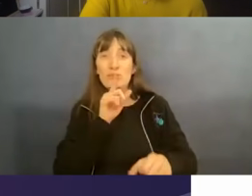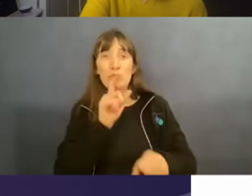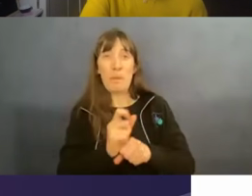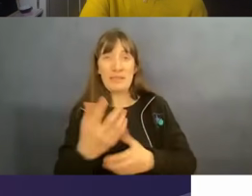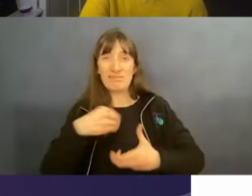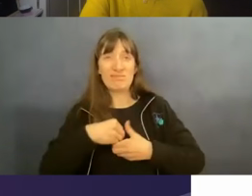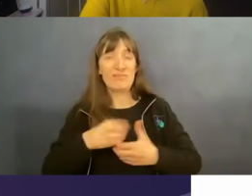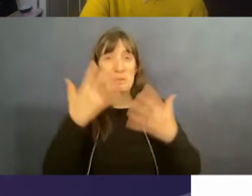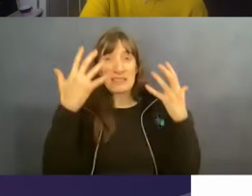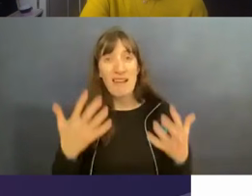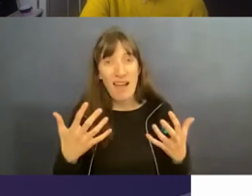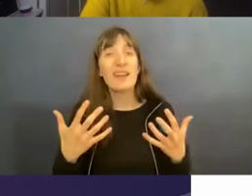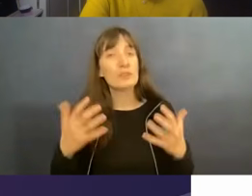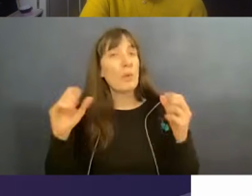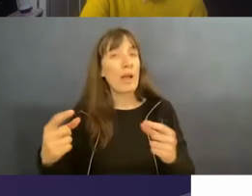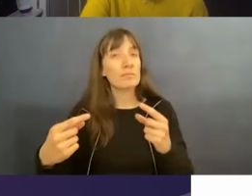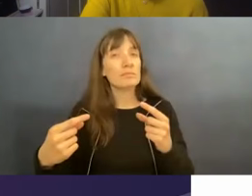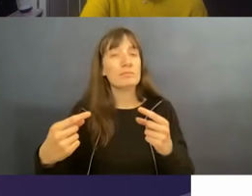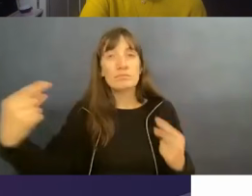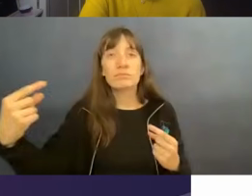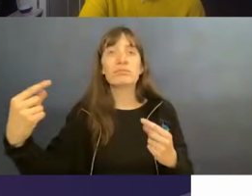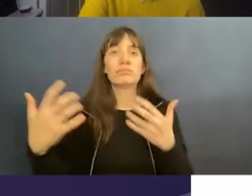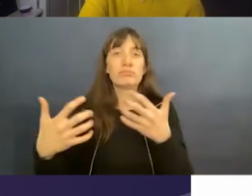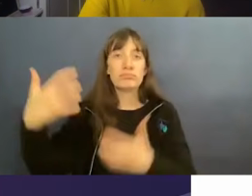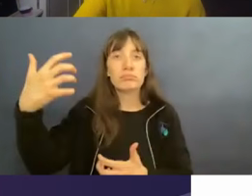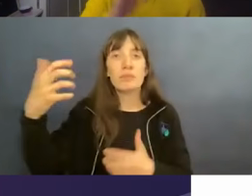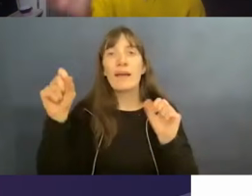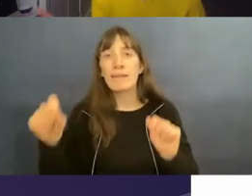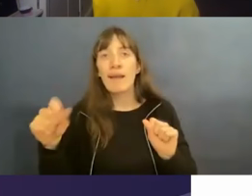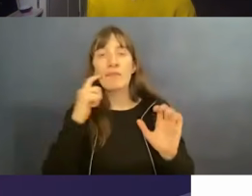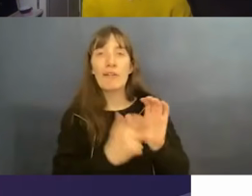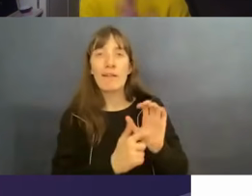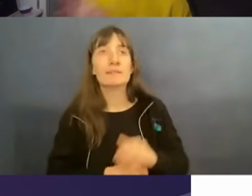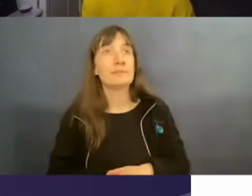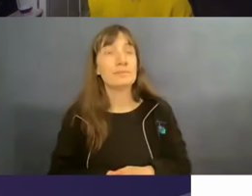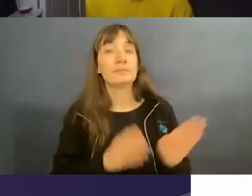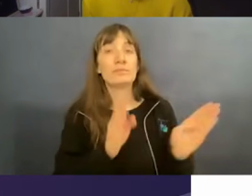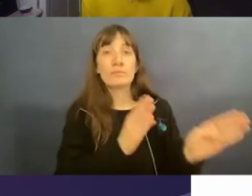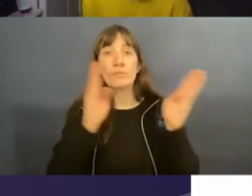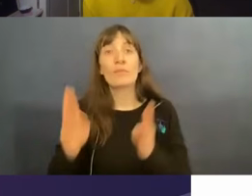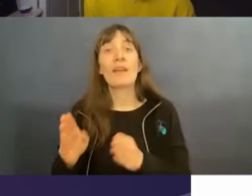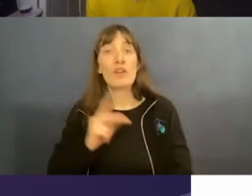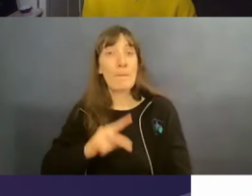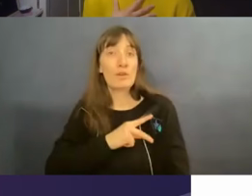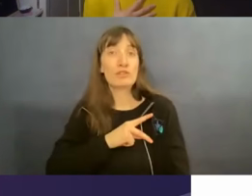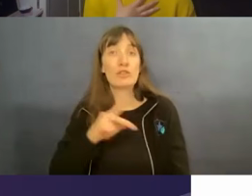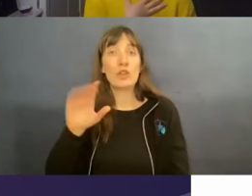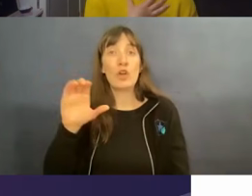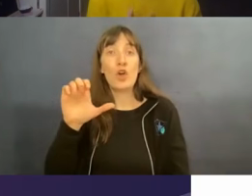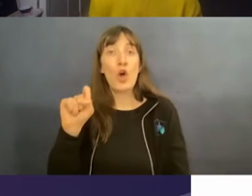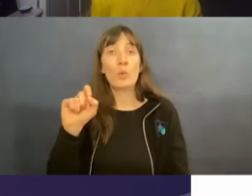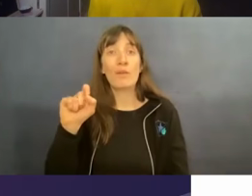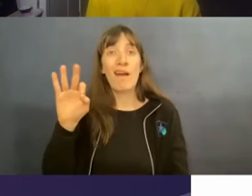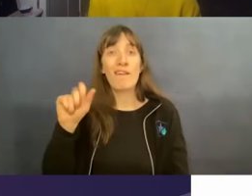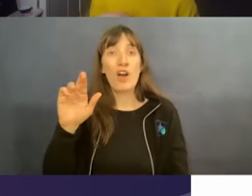that too. And then also, right, like this personal coat of arms. So having something that represents them in each quadrant. So this can again